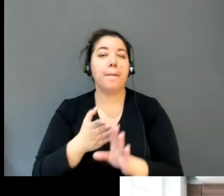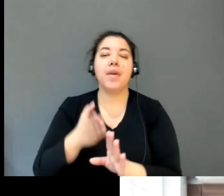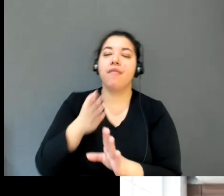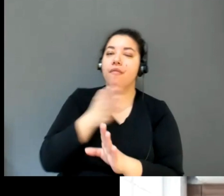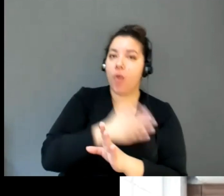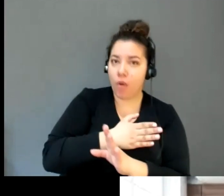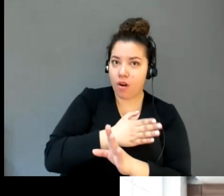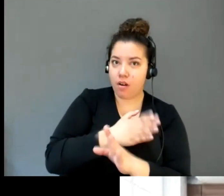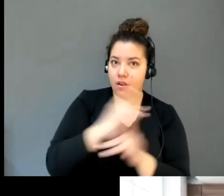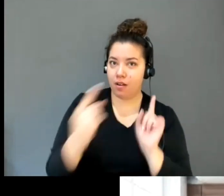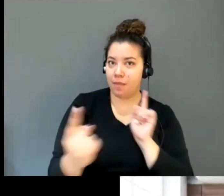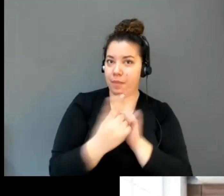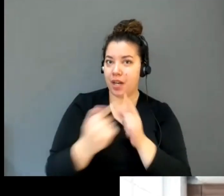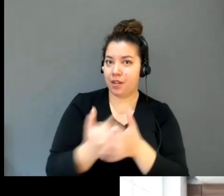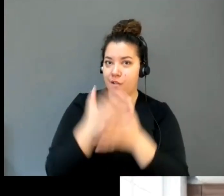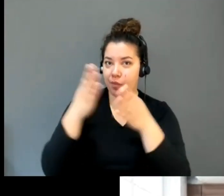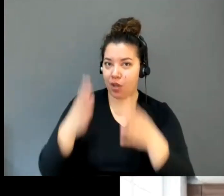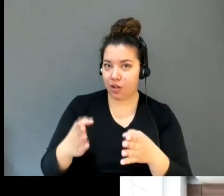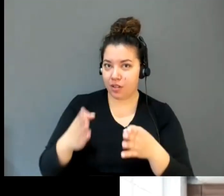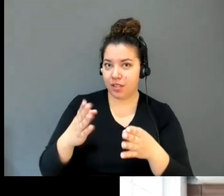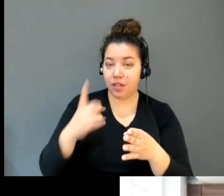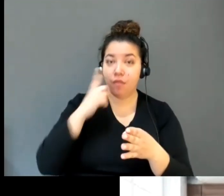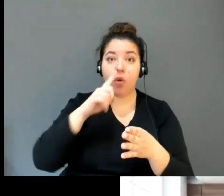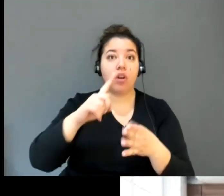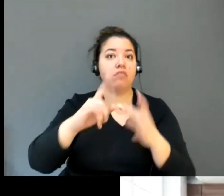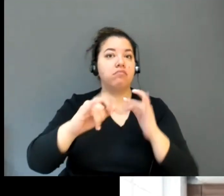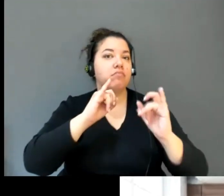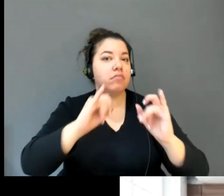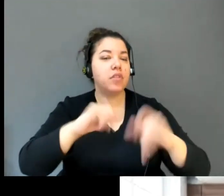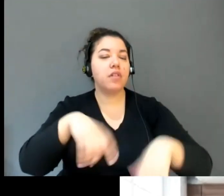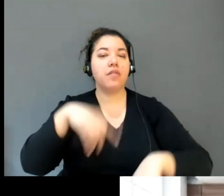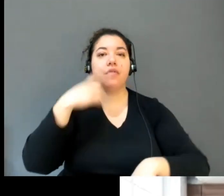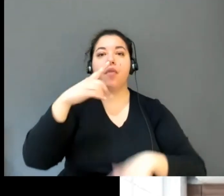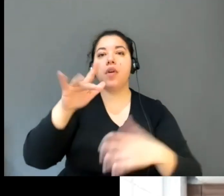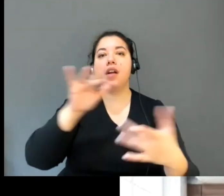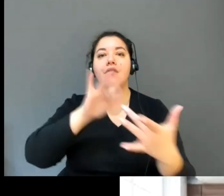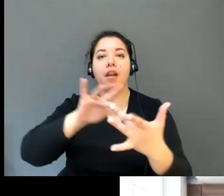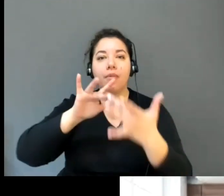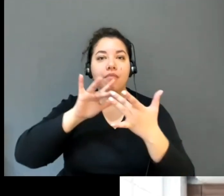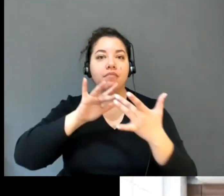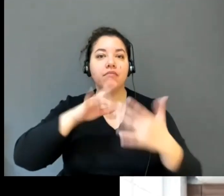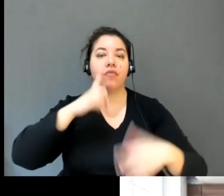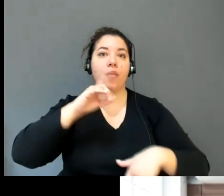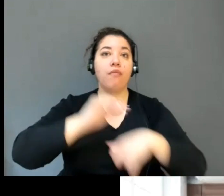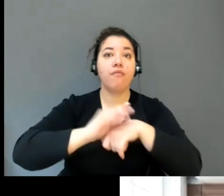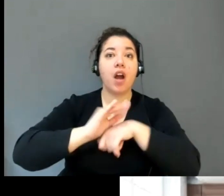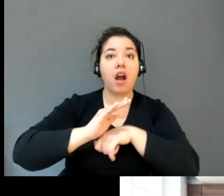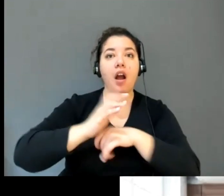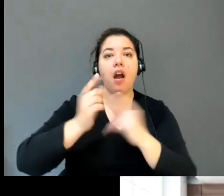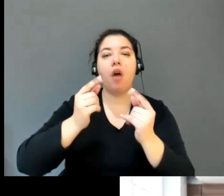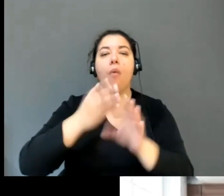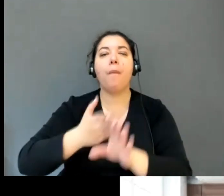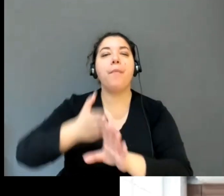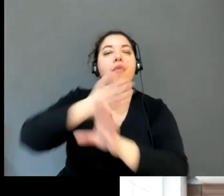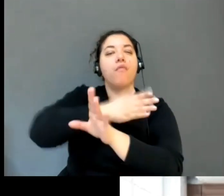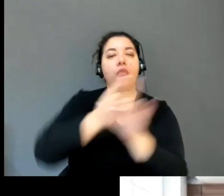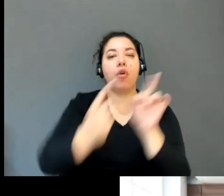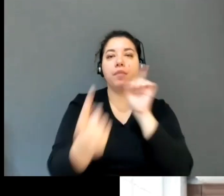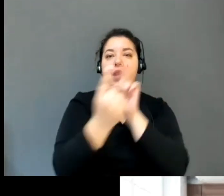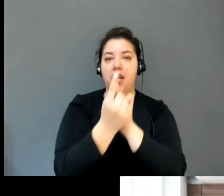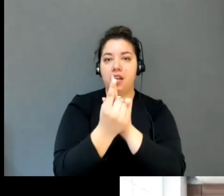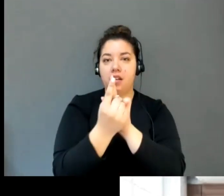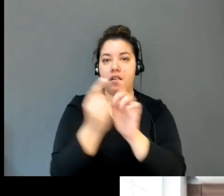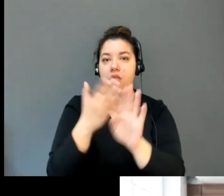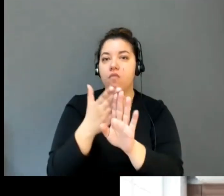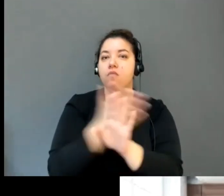meet somebody new for an interview, for networking, for advice? What do I say we should always do before